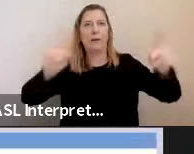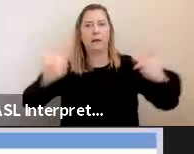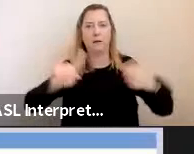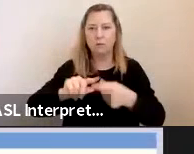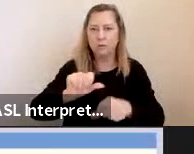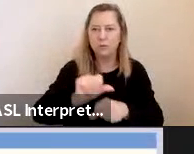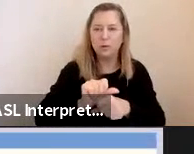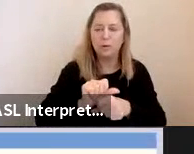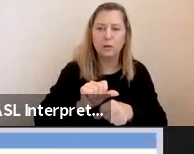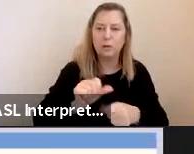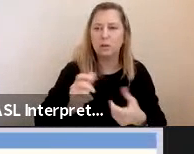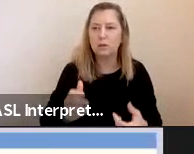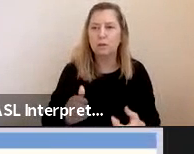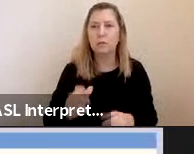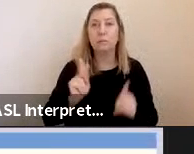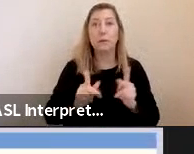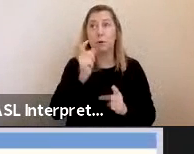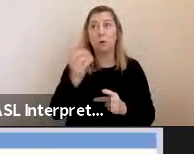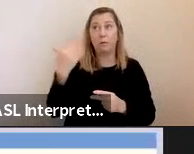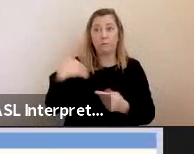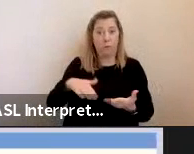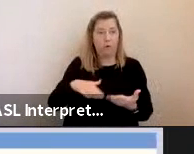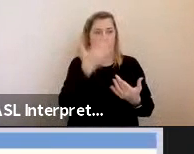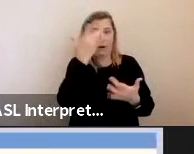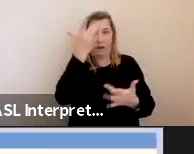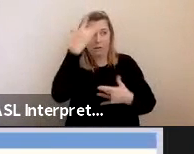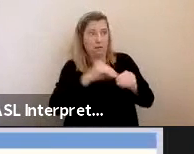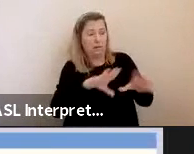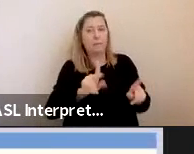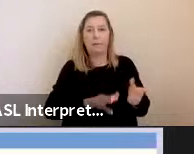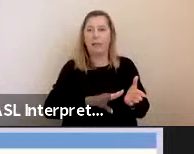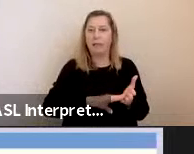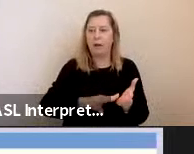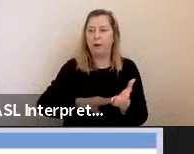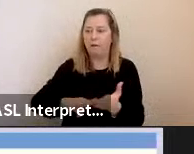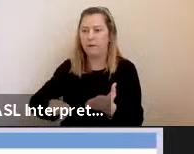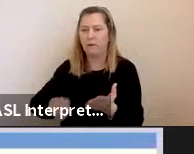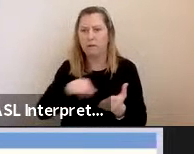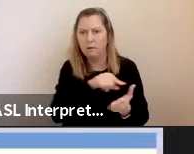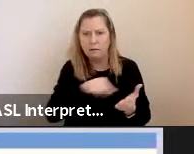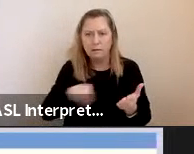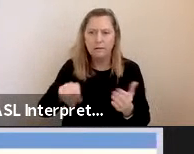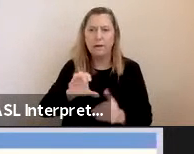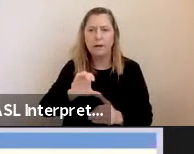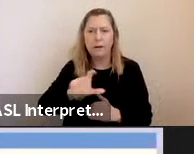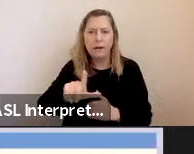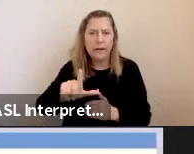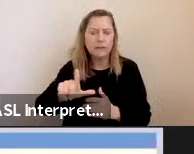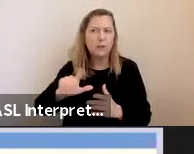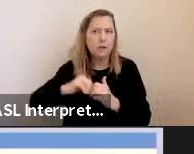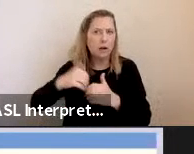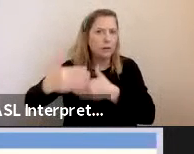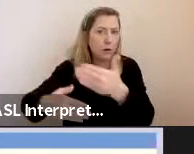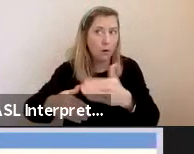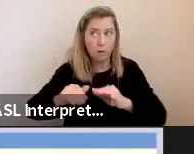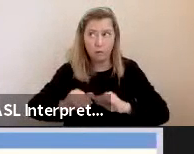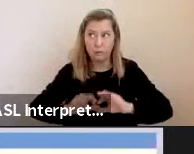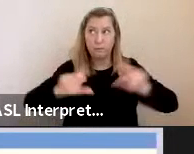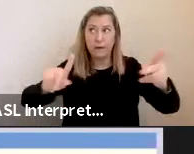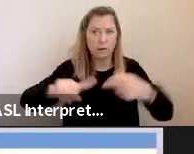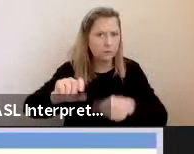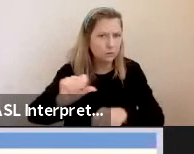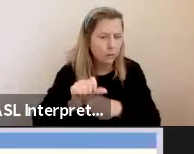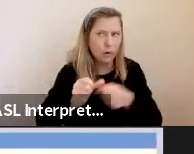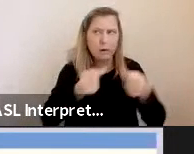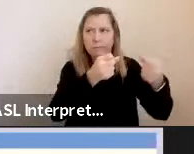jobs from people who were laid off from the pandemic, and how their caseloads are progressing in terms of referring